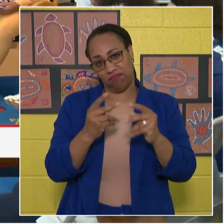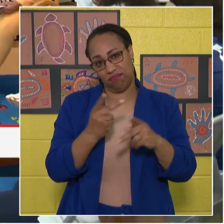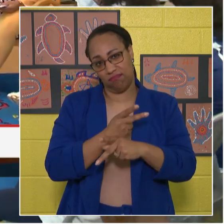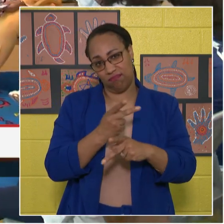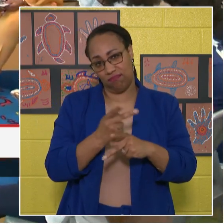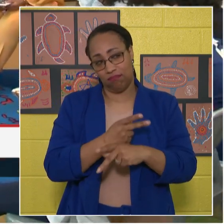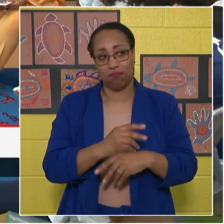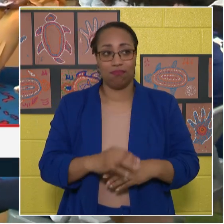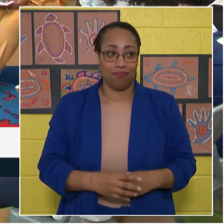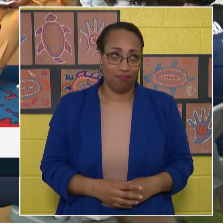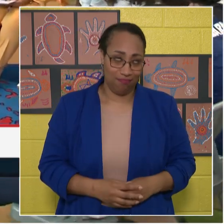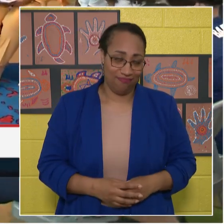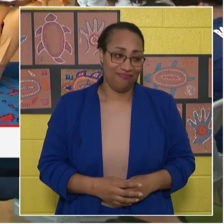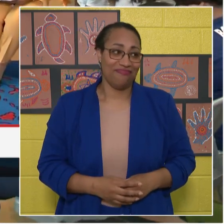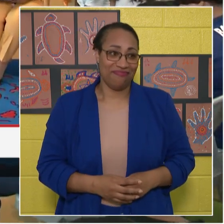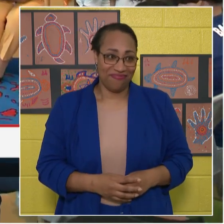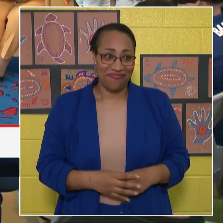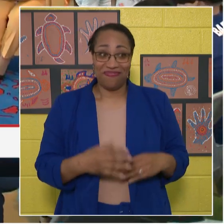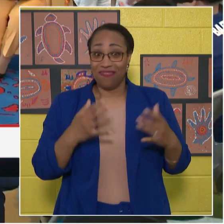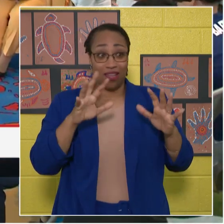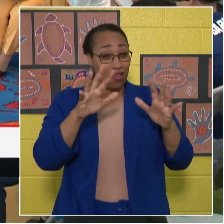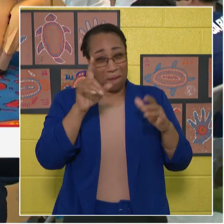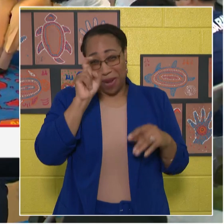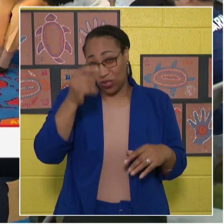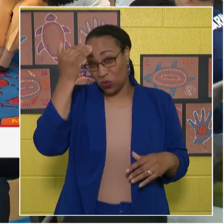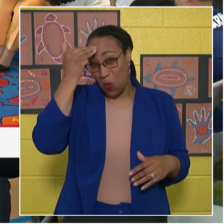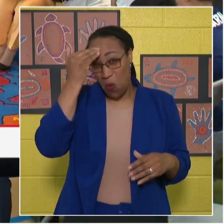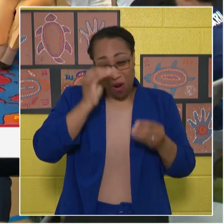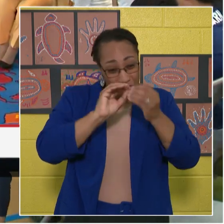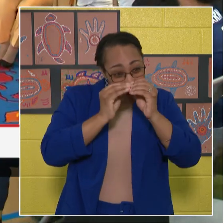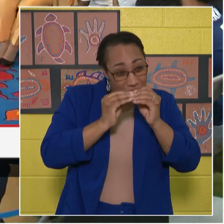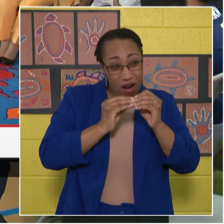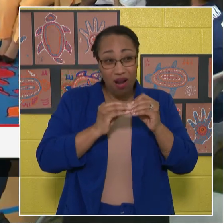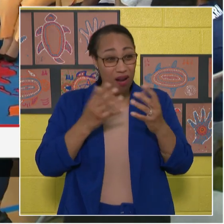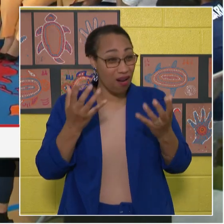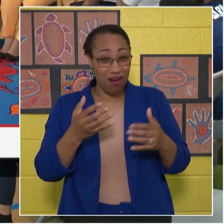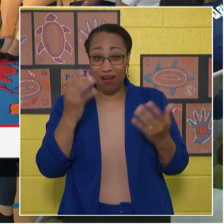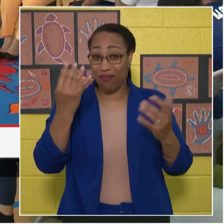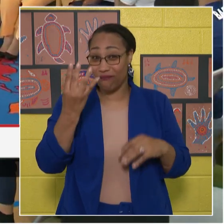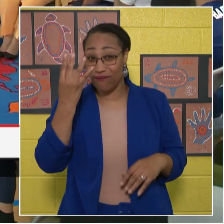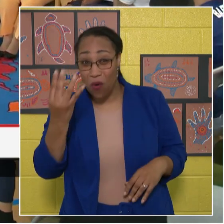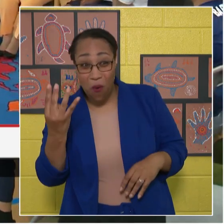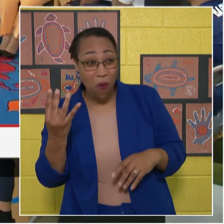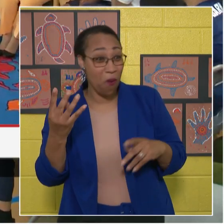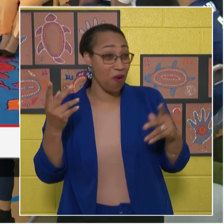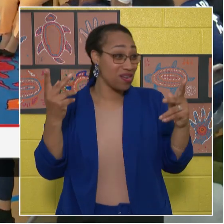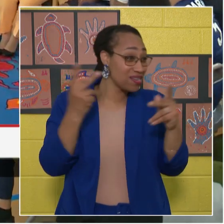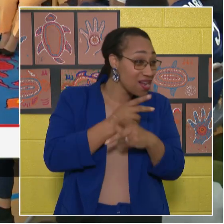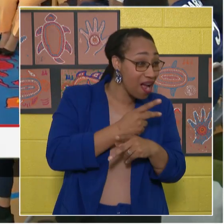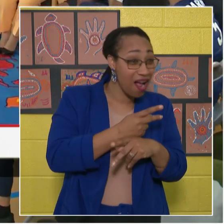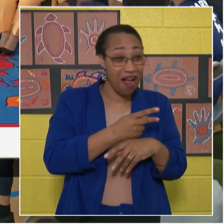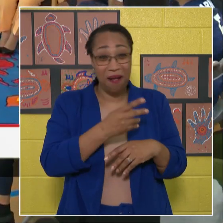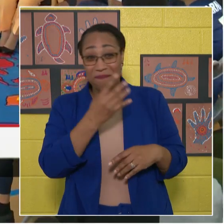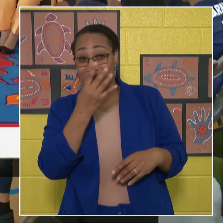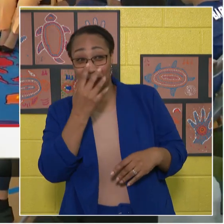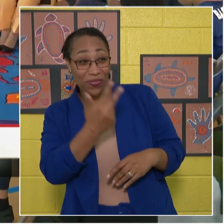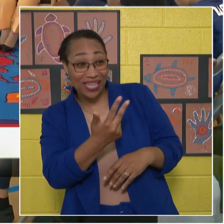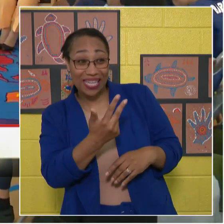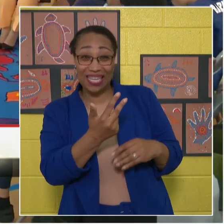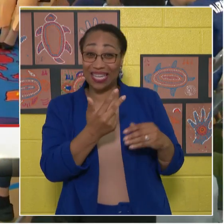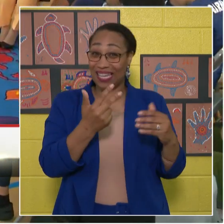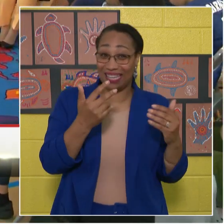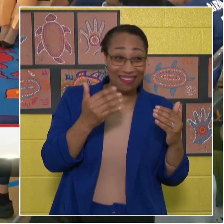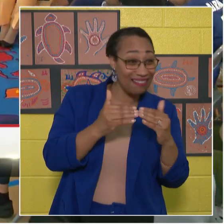Right? Got to know your times tables. It's the foundation for a lot of the math that you will do and a lot of just